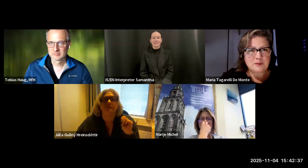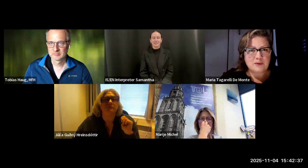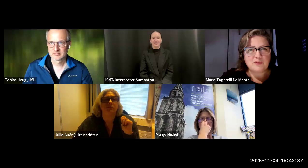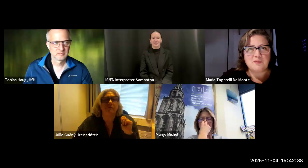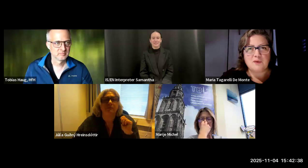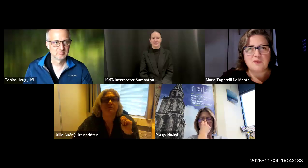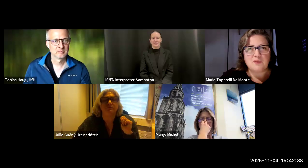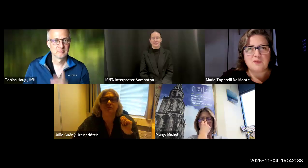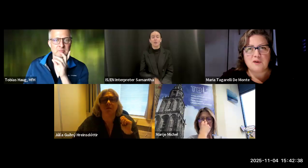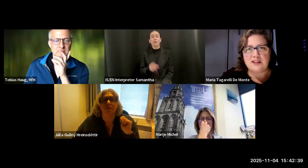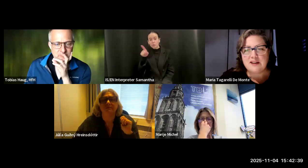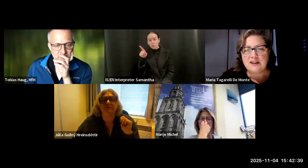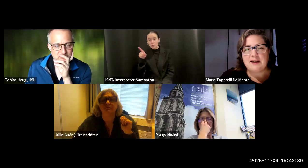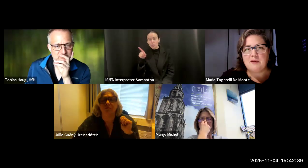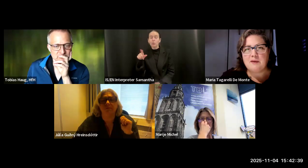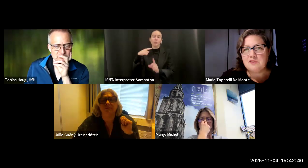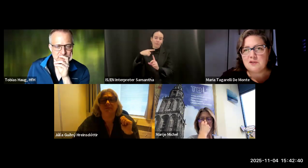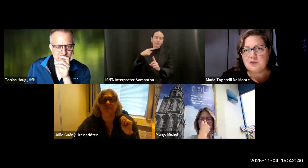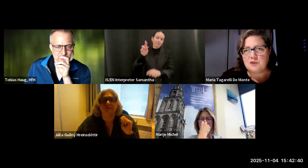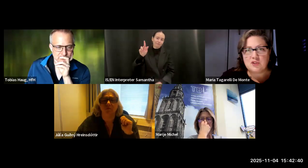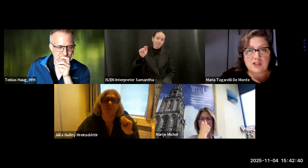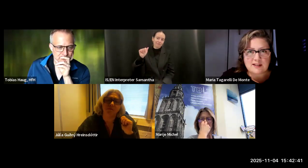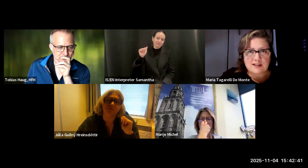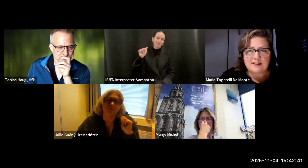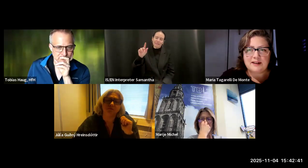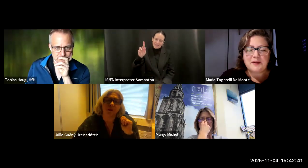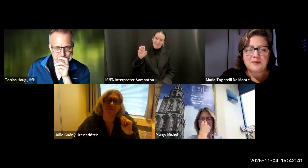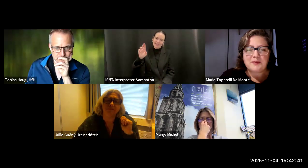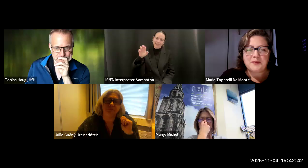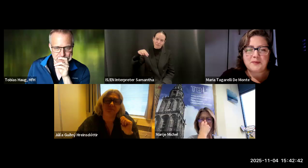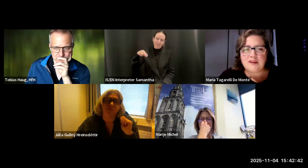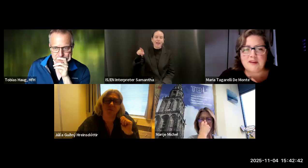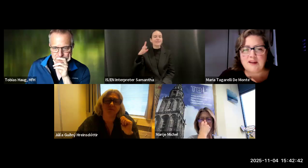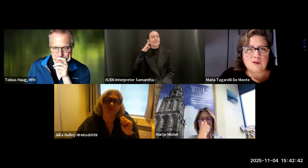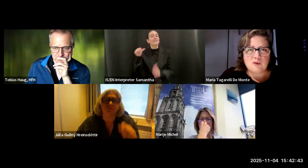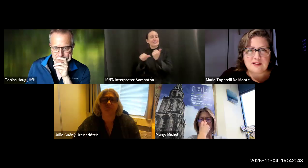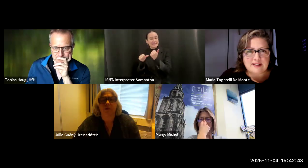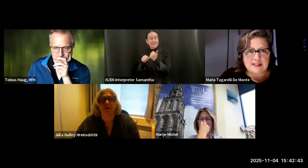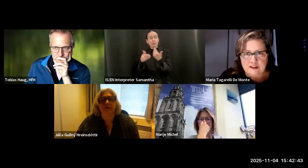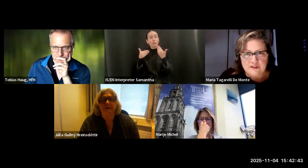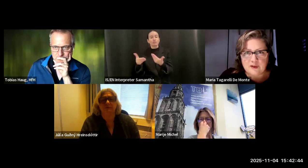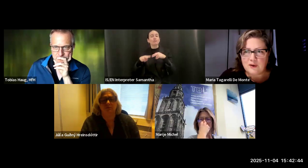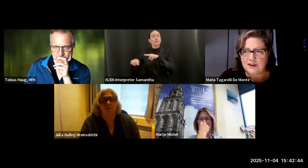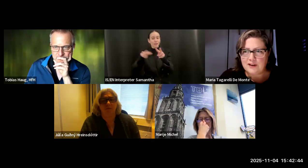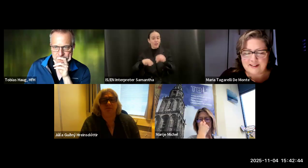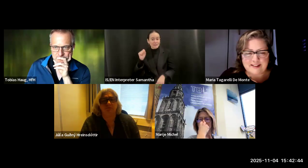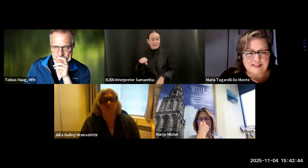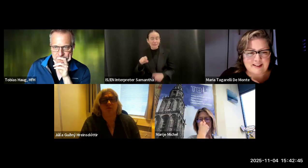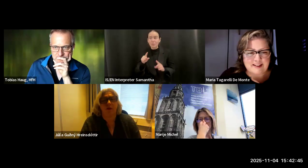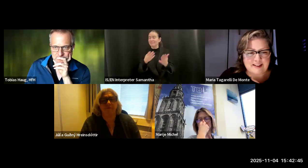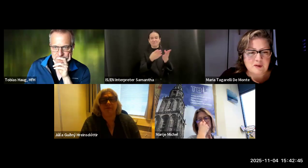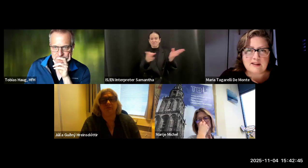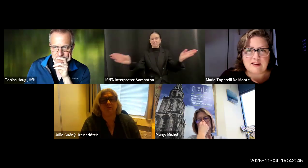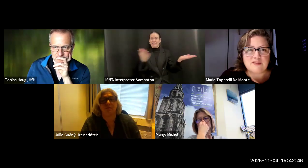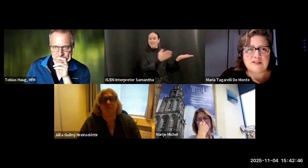deaf assistant to produce more videos, but I would also suggest anyone who is deaf,